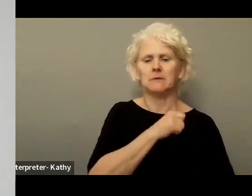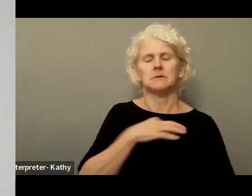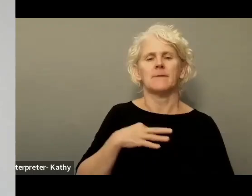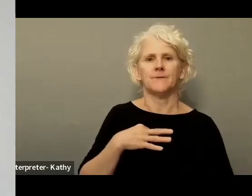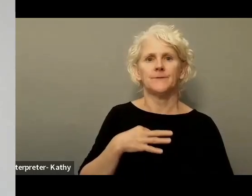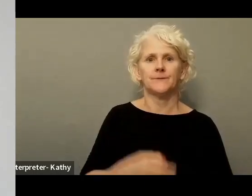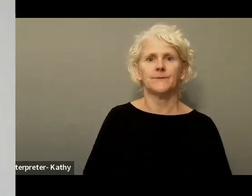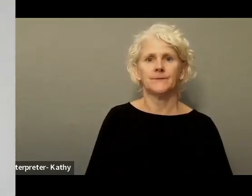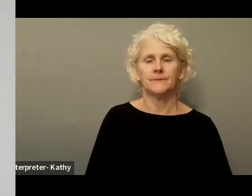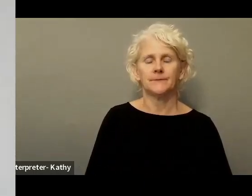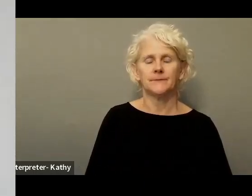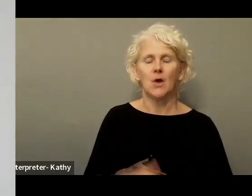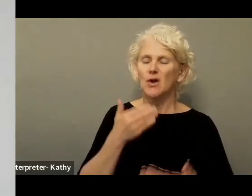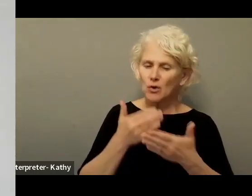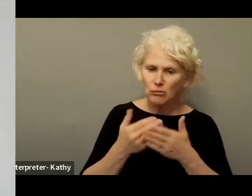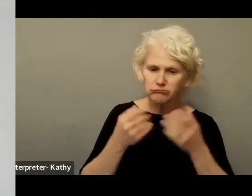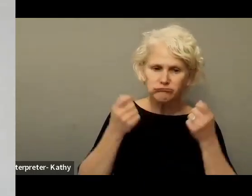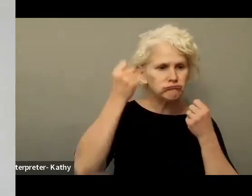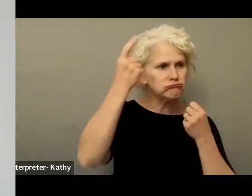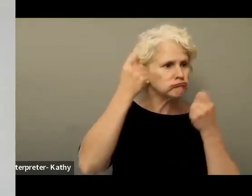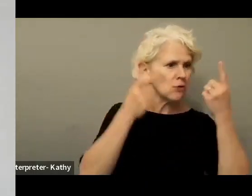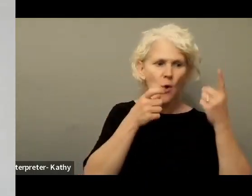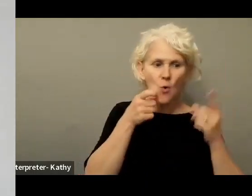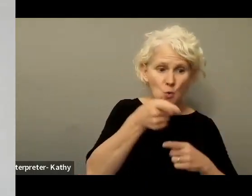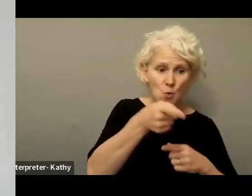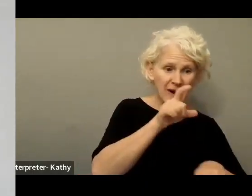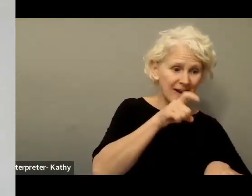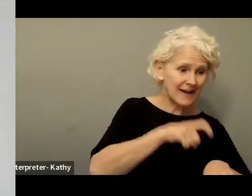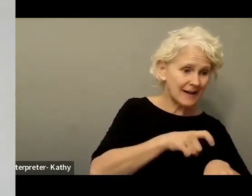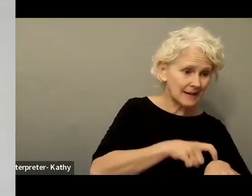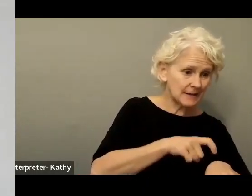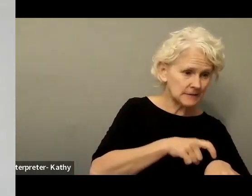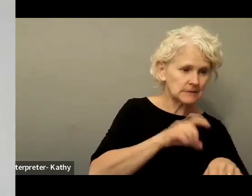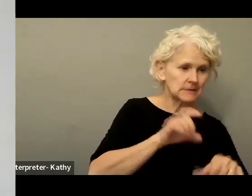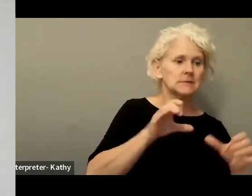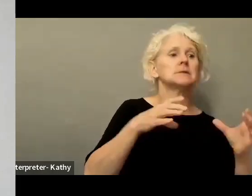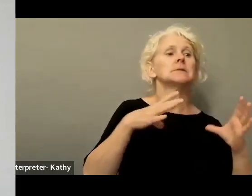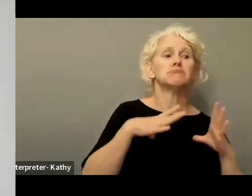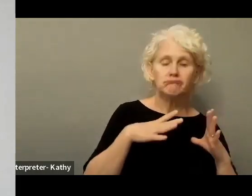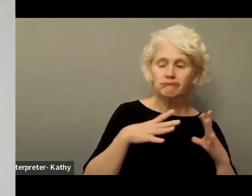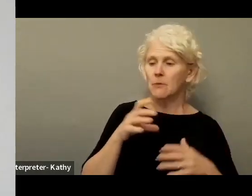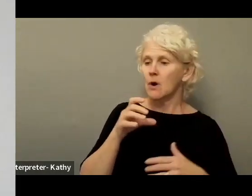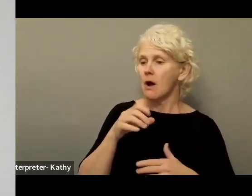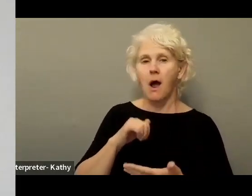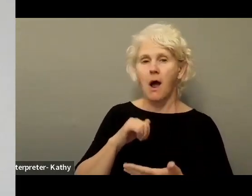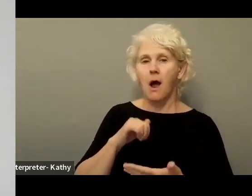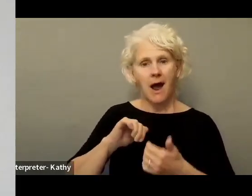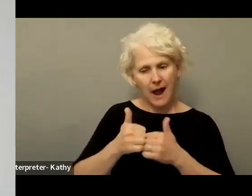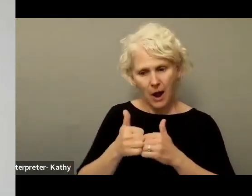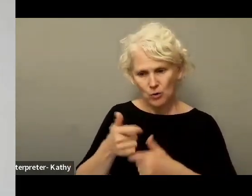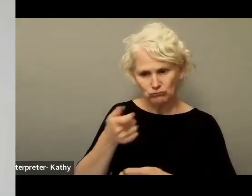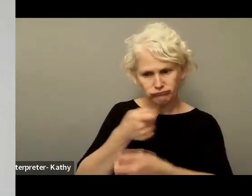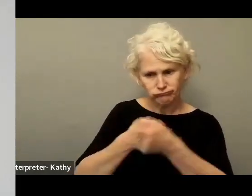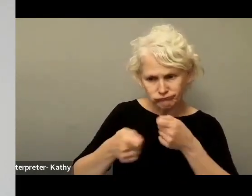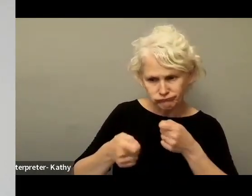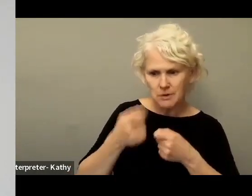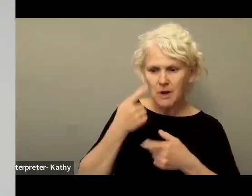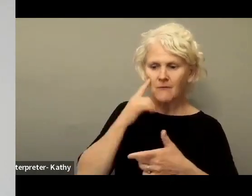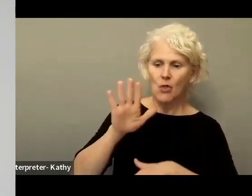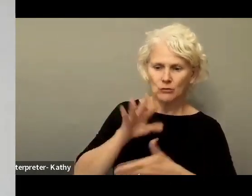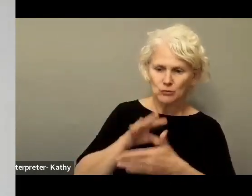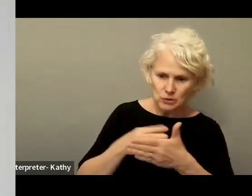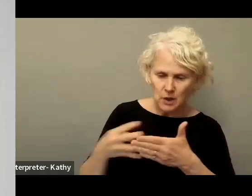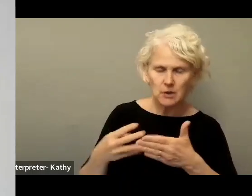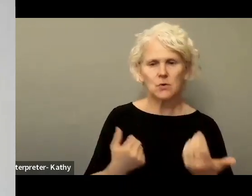always have a good understanding of who really needs some time away and how to help fill that gap, and to making